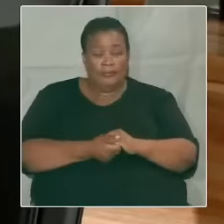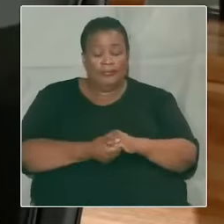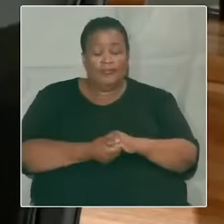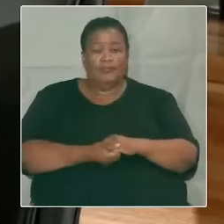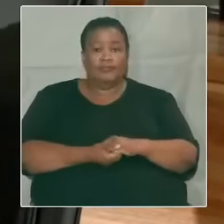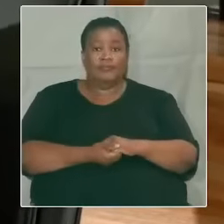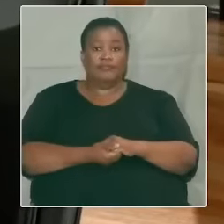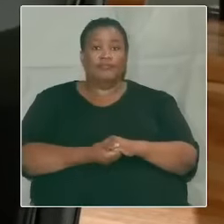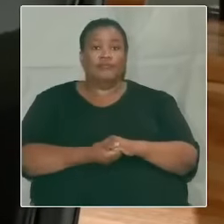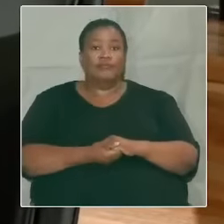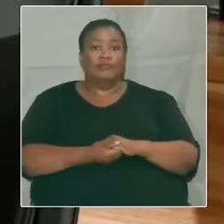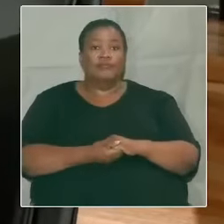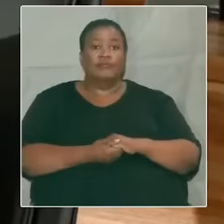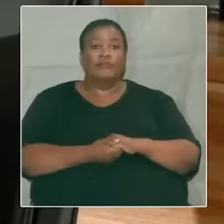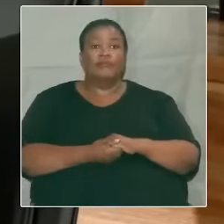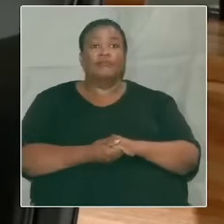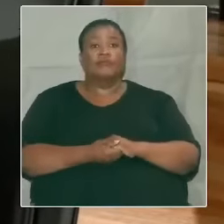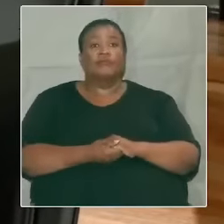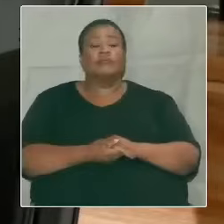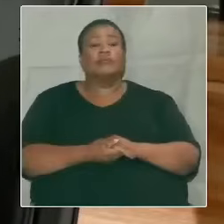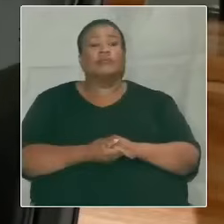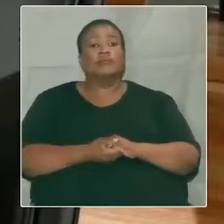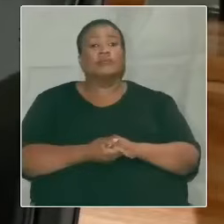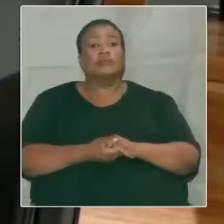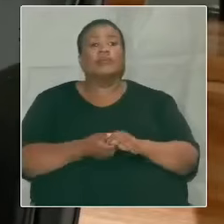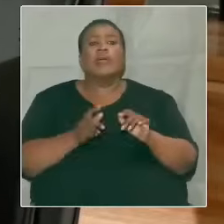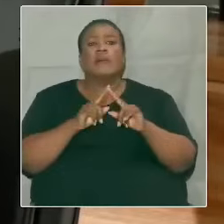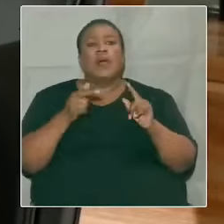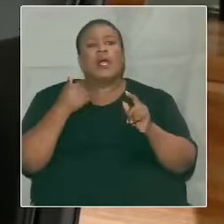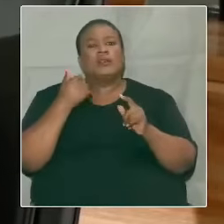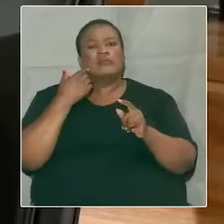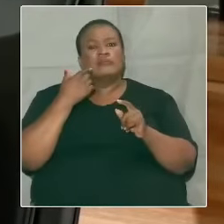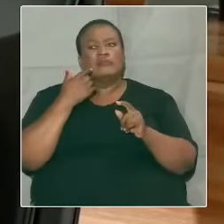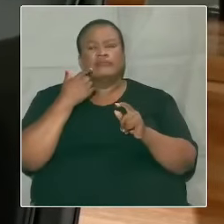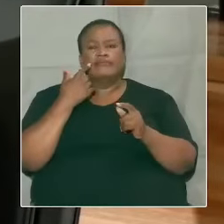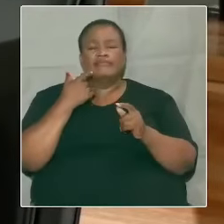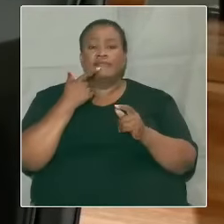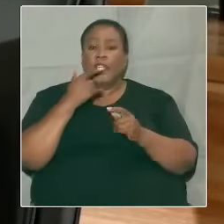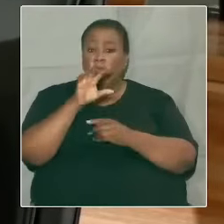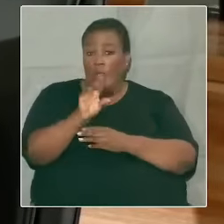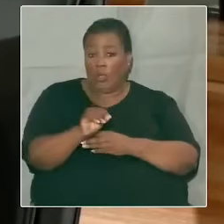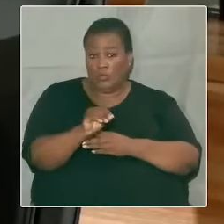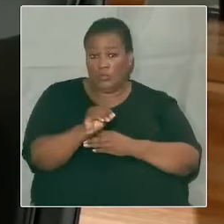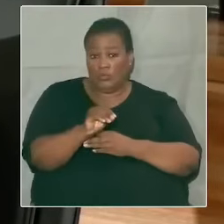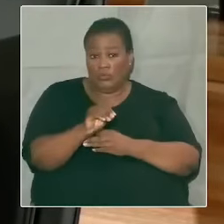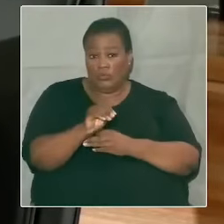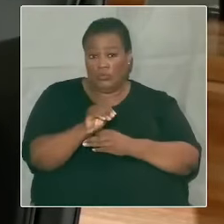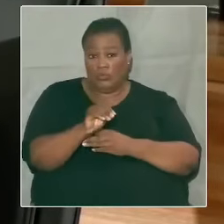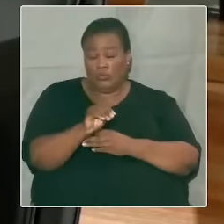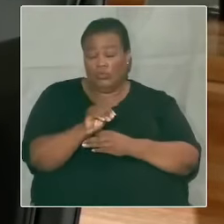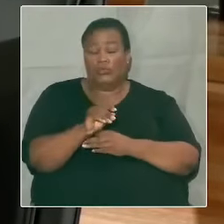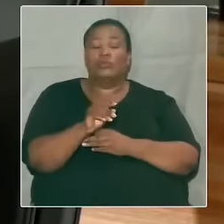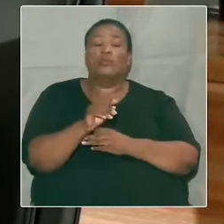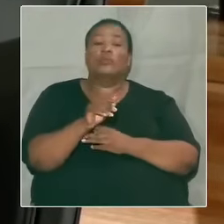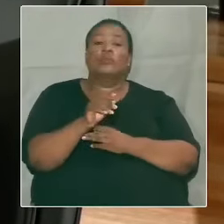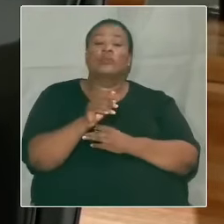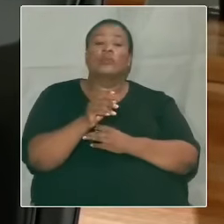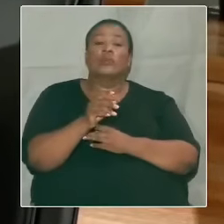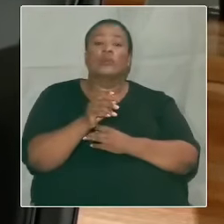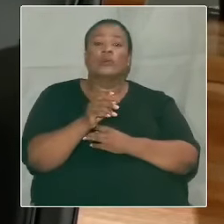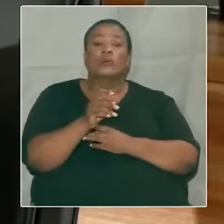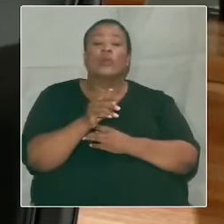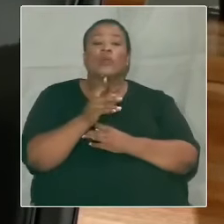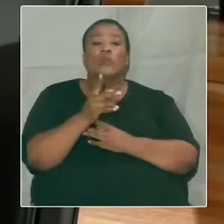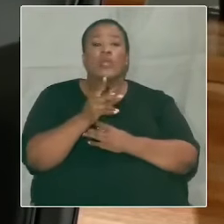on in your statement. But if I can just ask you to then go to the